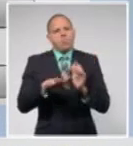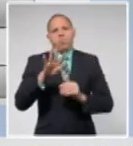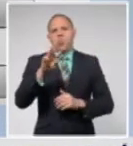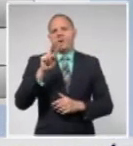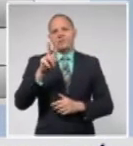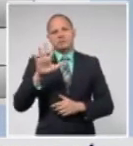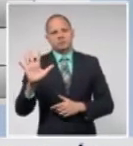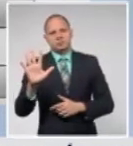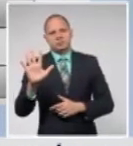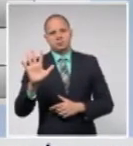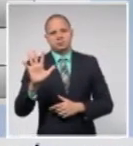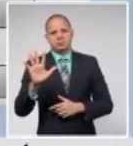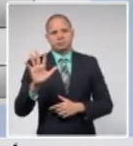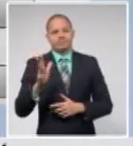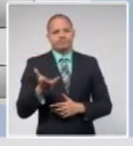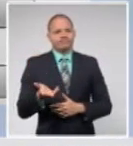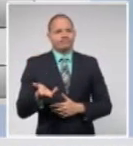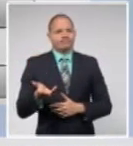for